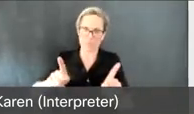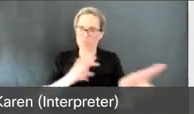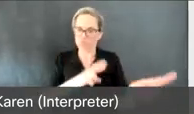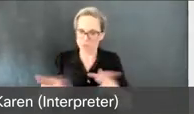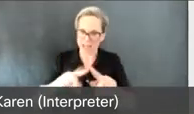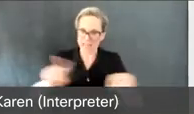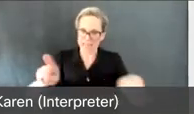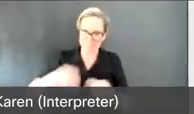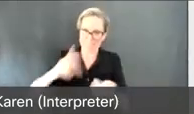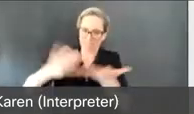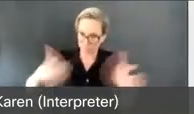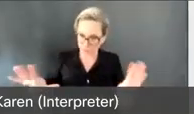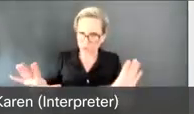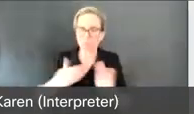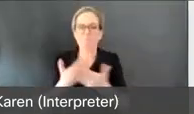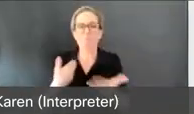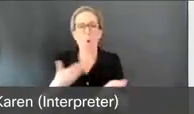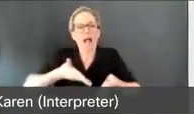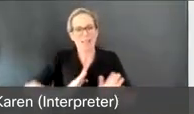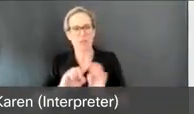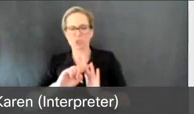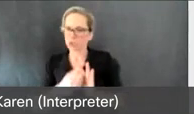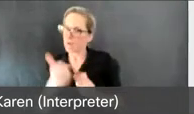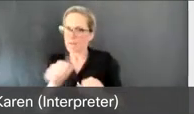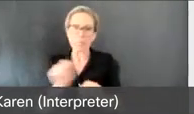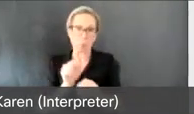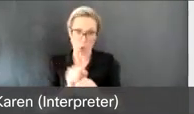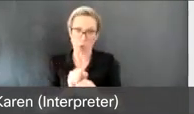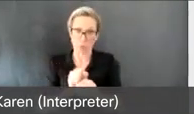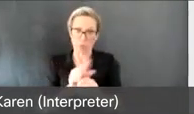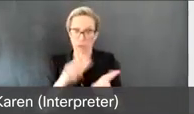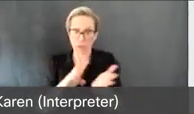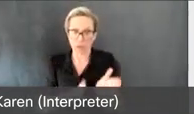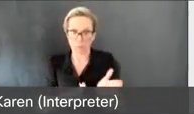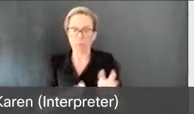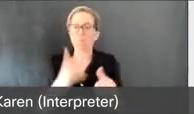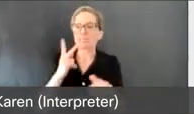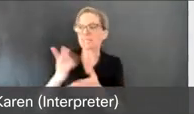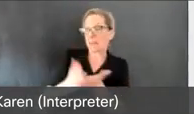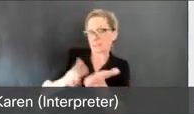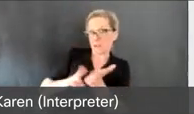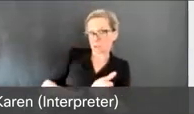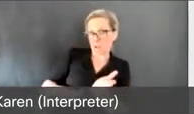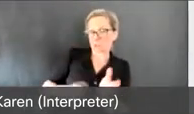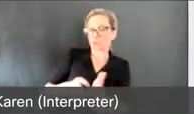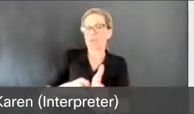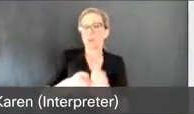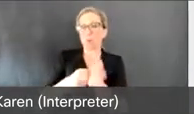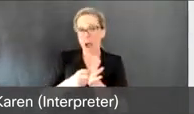work. And what we've seen is contracts that require the homeowner to pull the